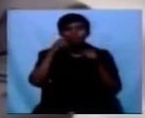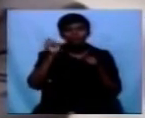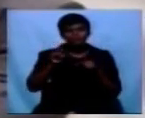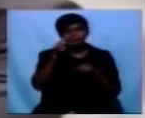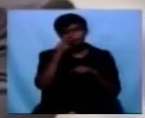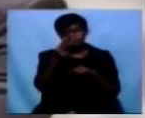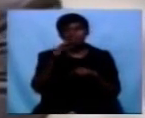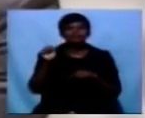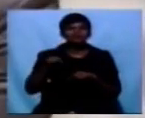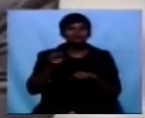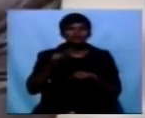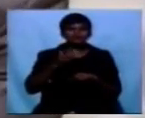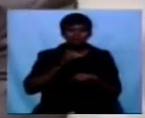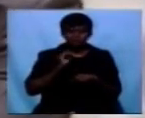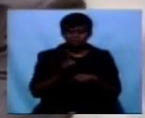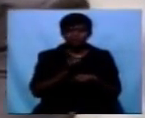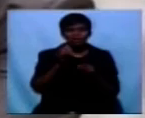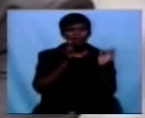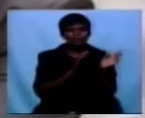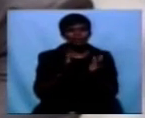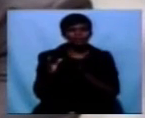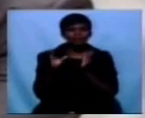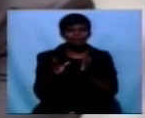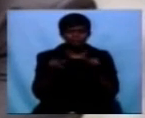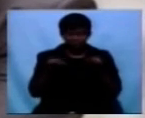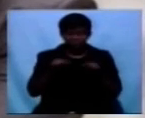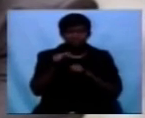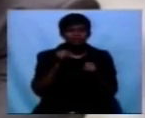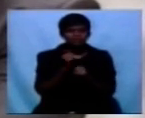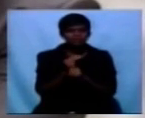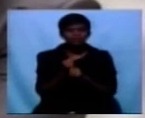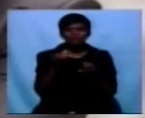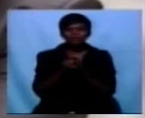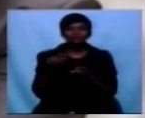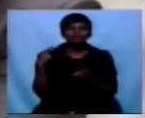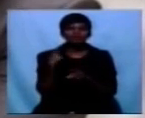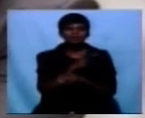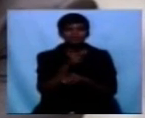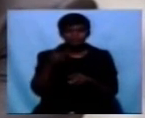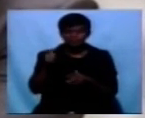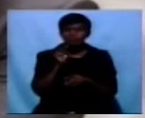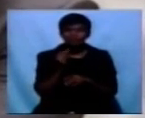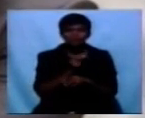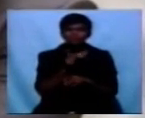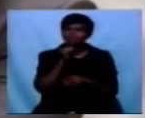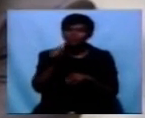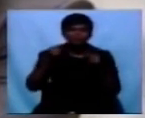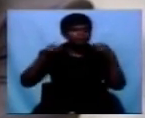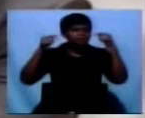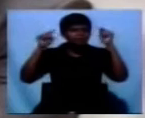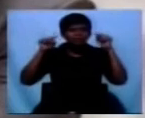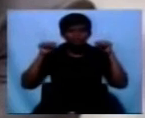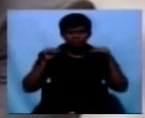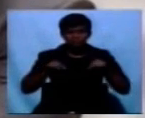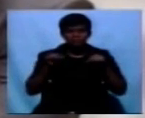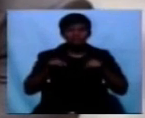look back and say, ours was a generation of planners. This year in Parliament, he said, we do not succeed this